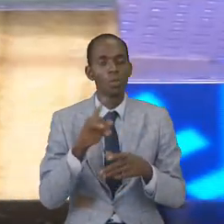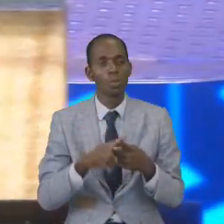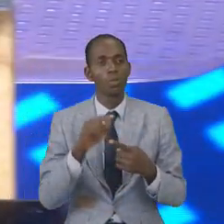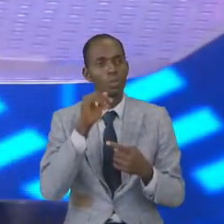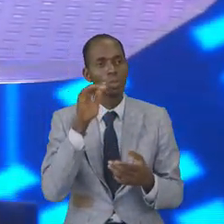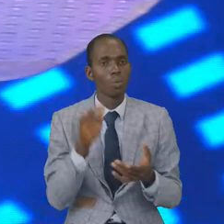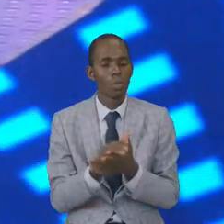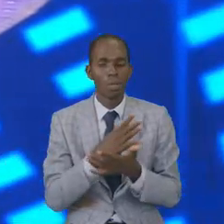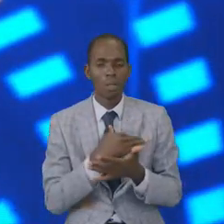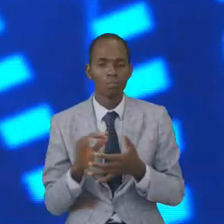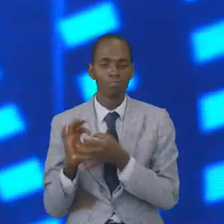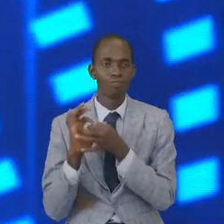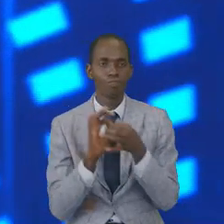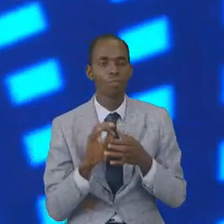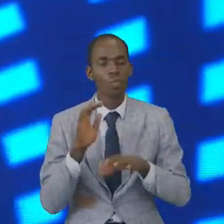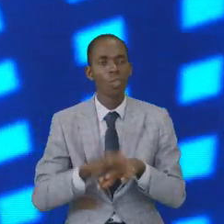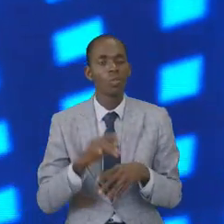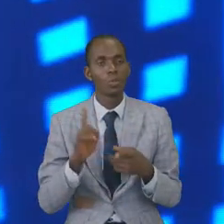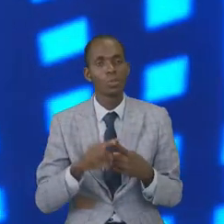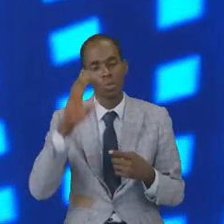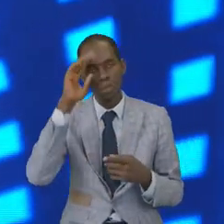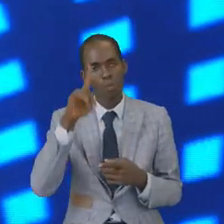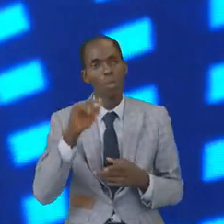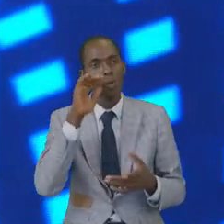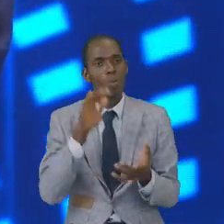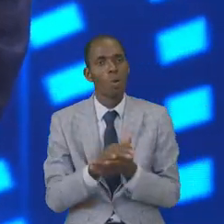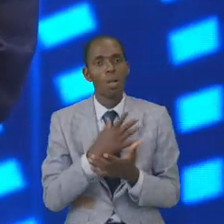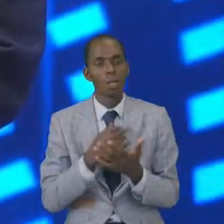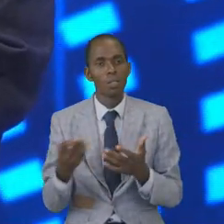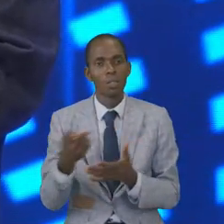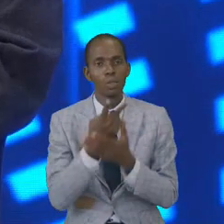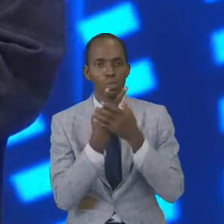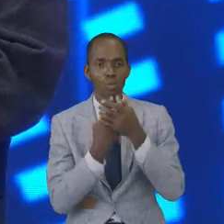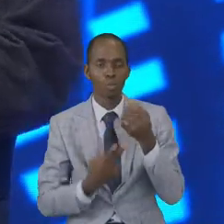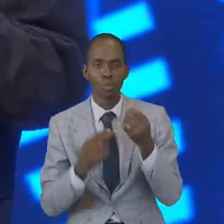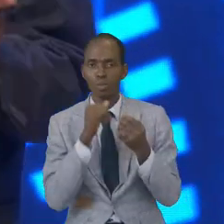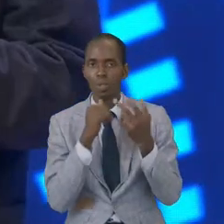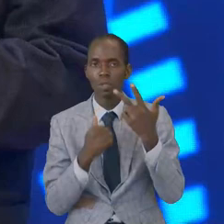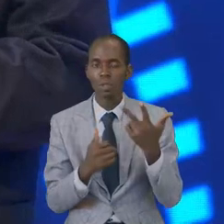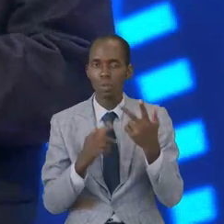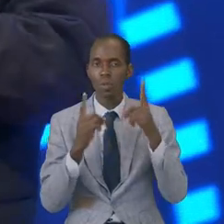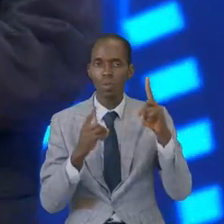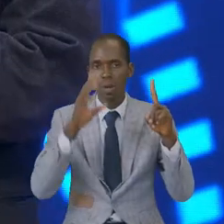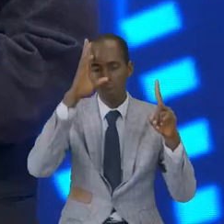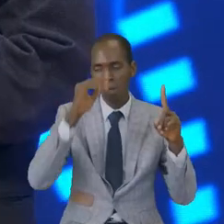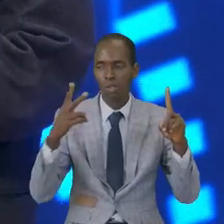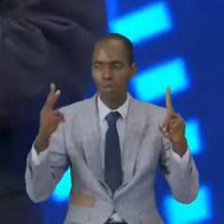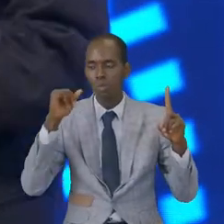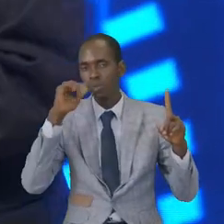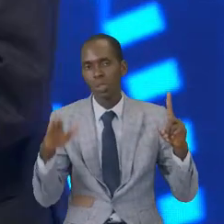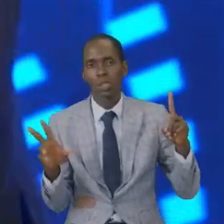joined and cleave unto his wife, and they two, not three, one man and two